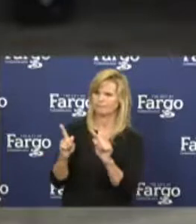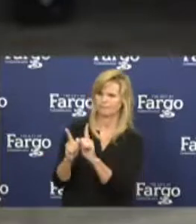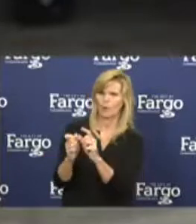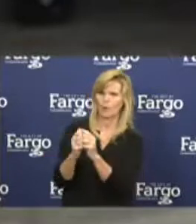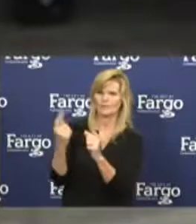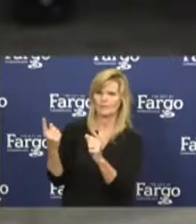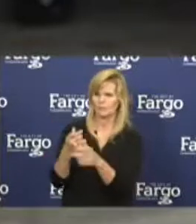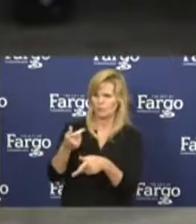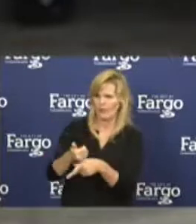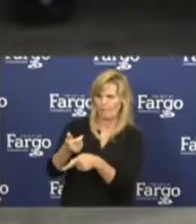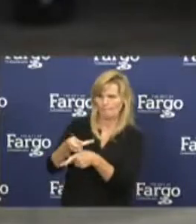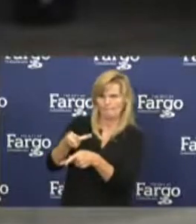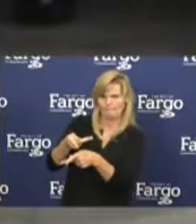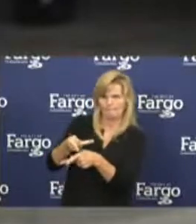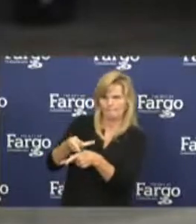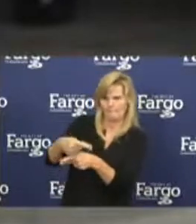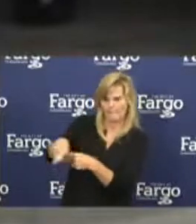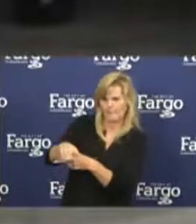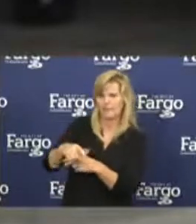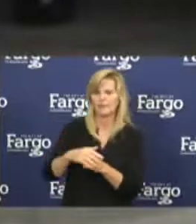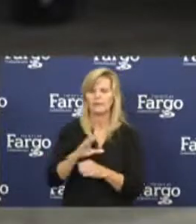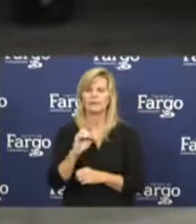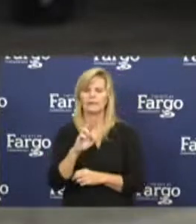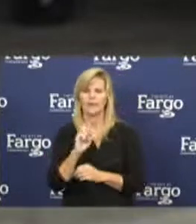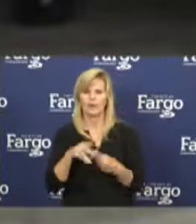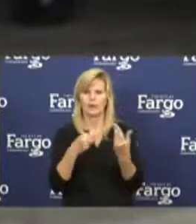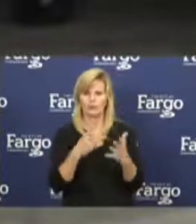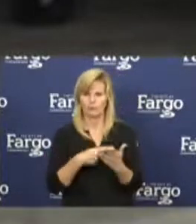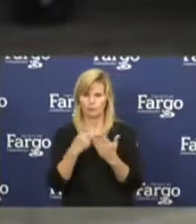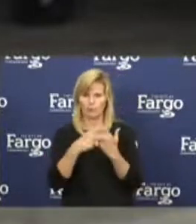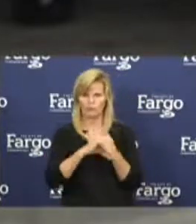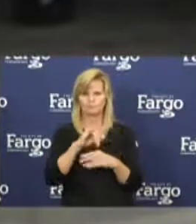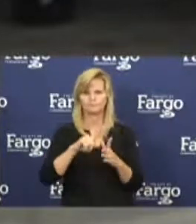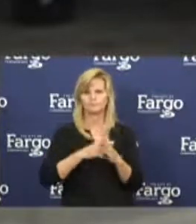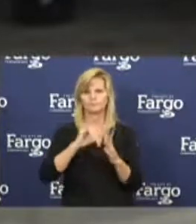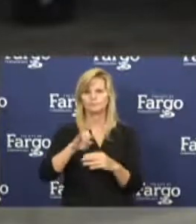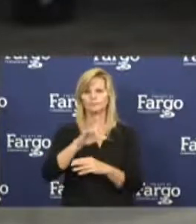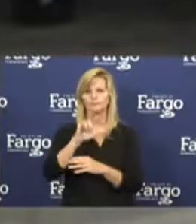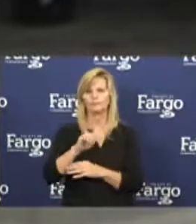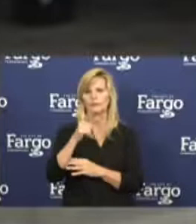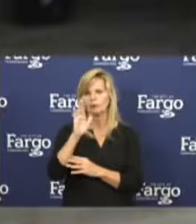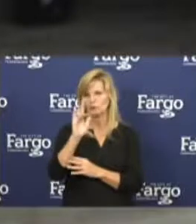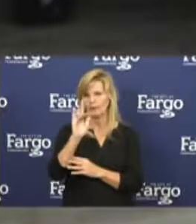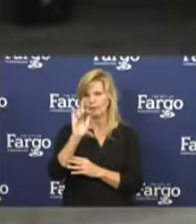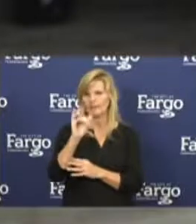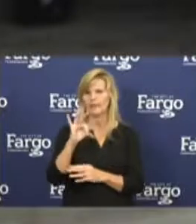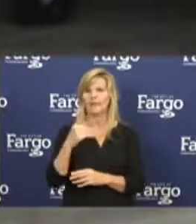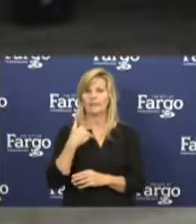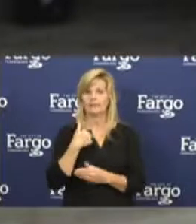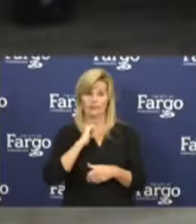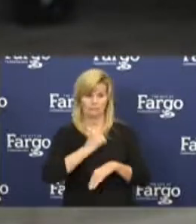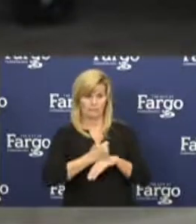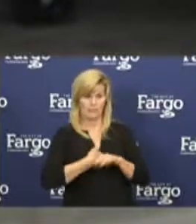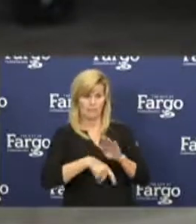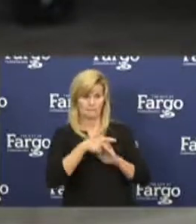implement that essential caregiver program starting July 25th if they have the policies in place, or actually currently